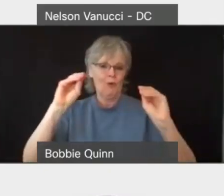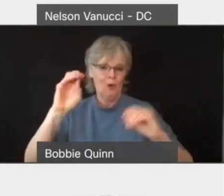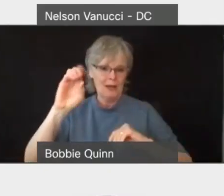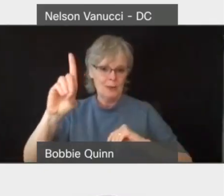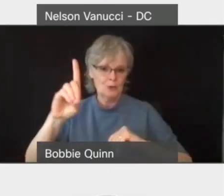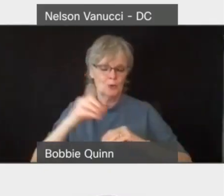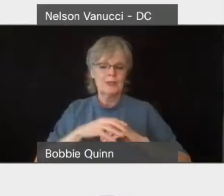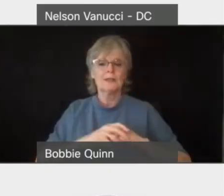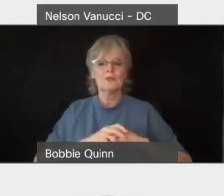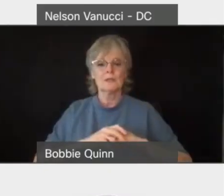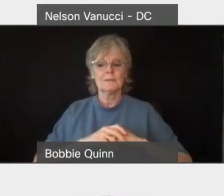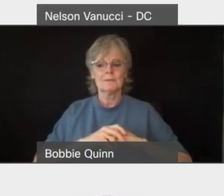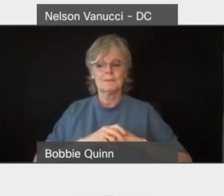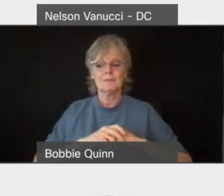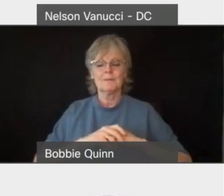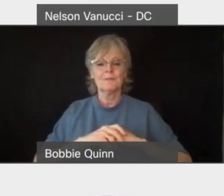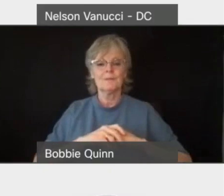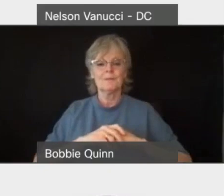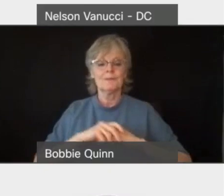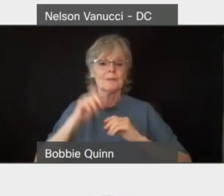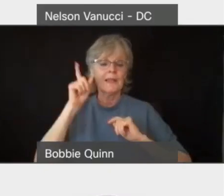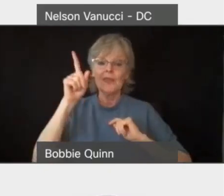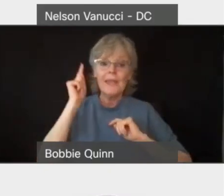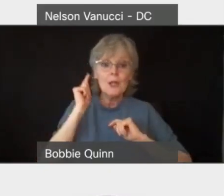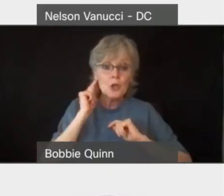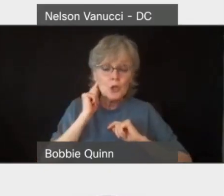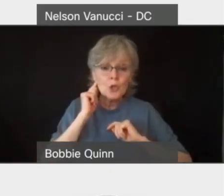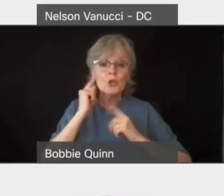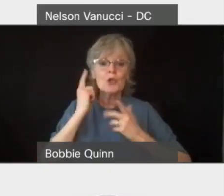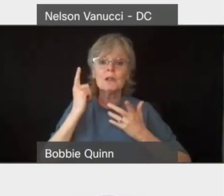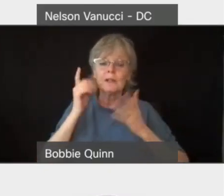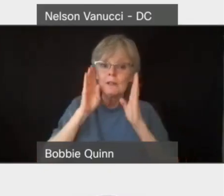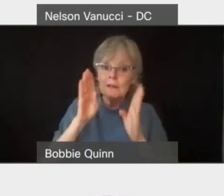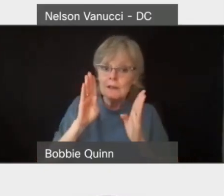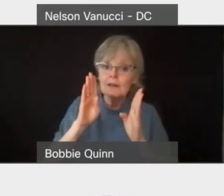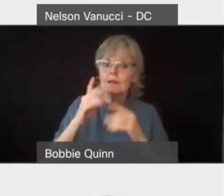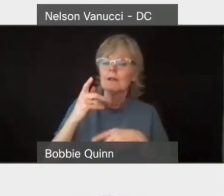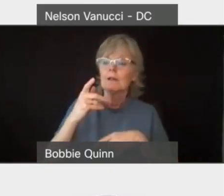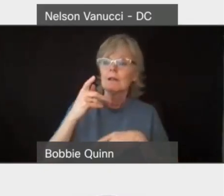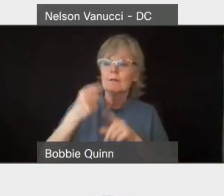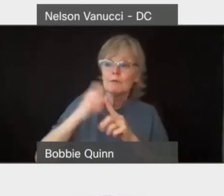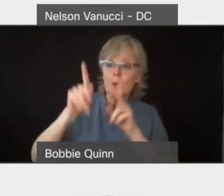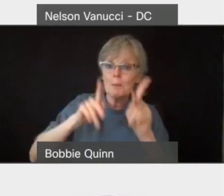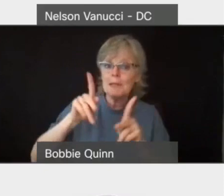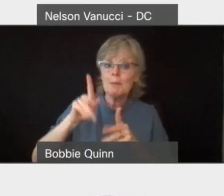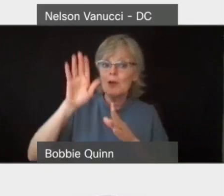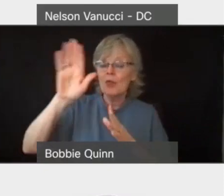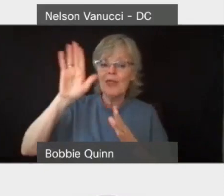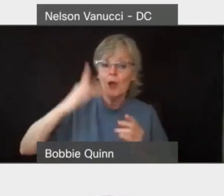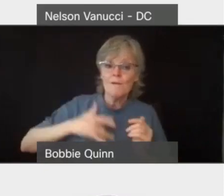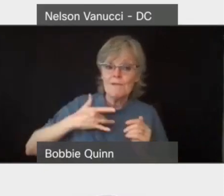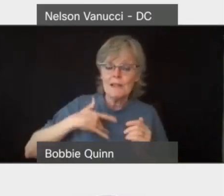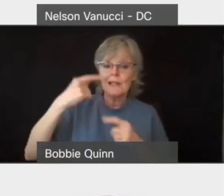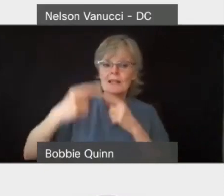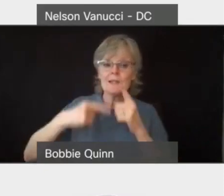They heard from people about what their views were about taking the vaccine